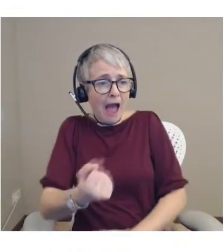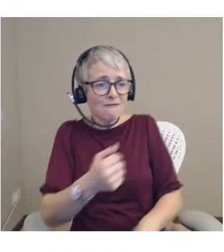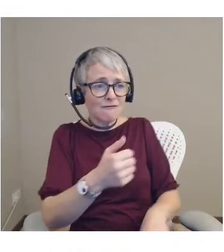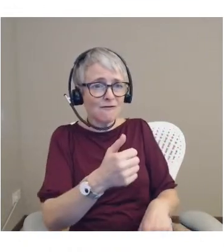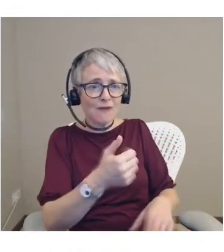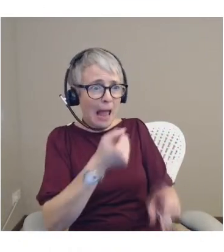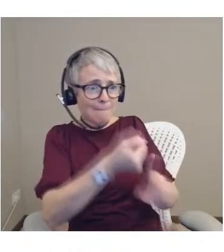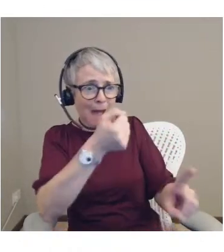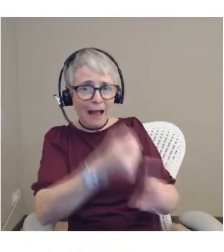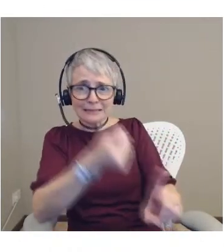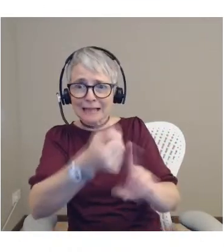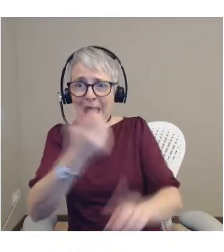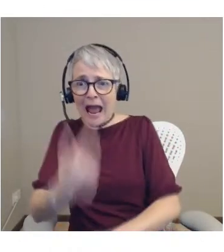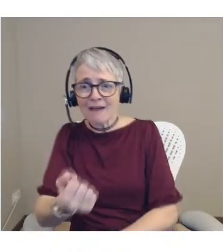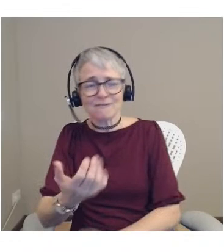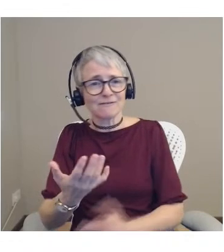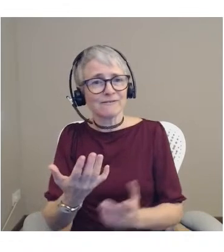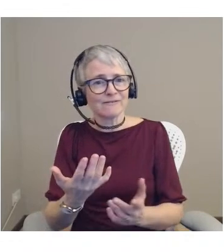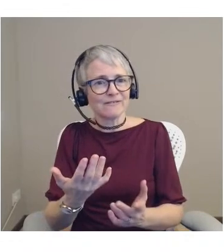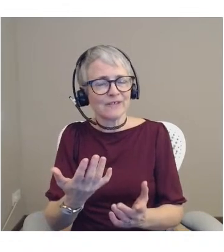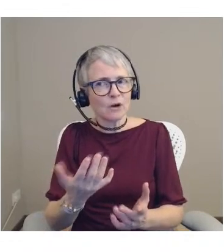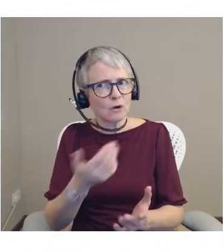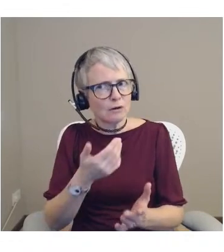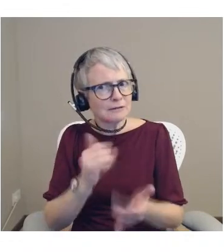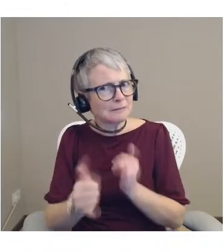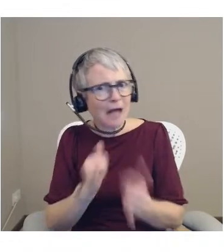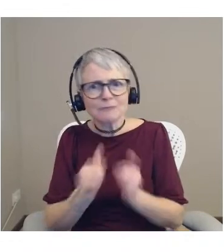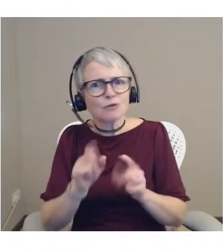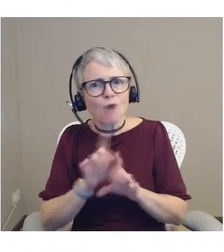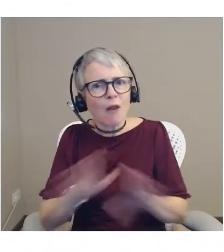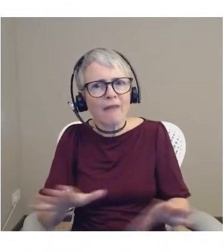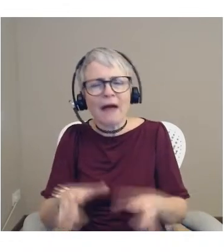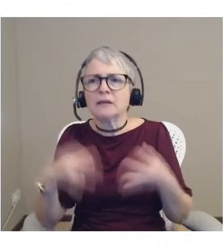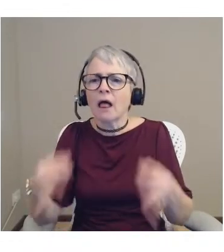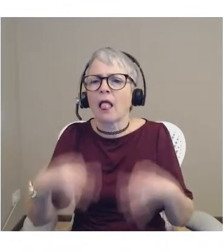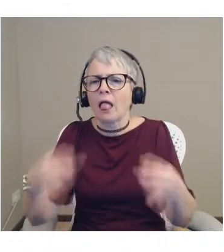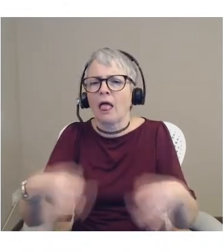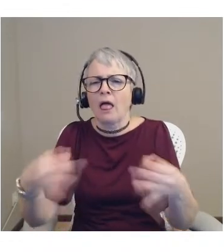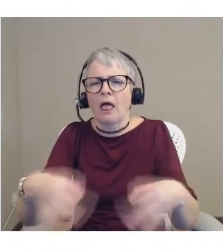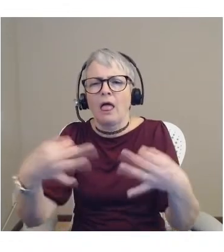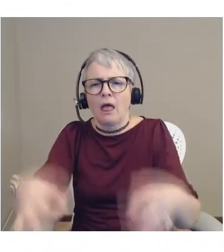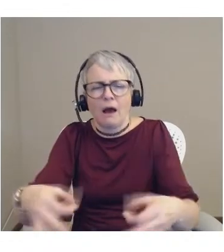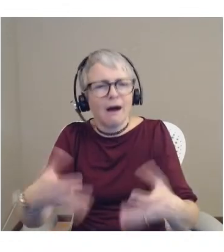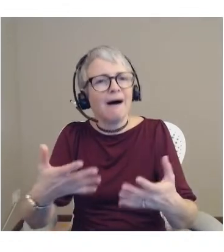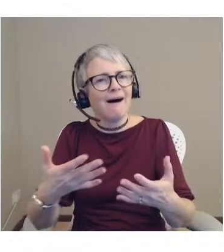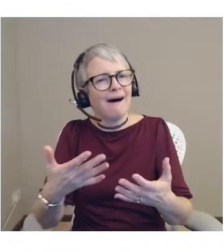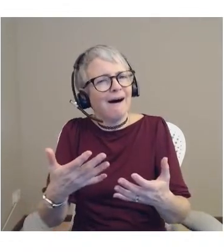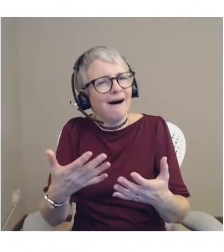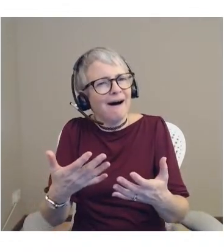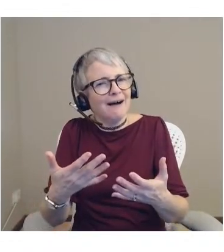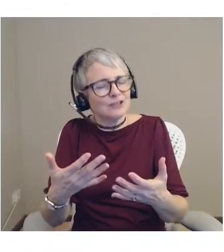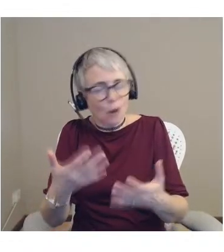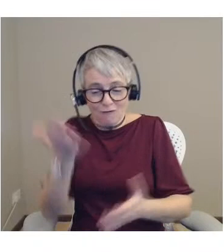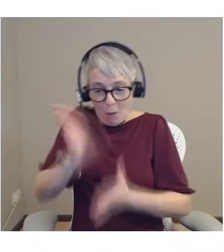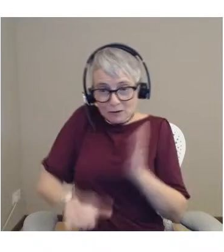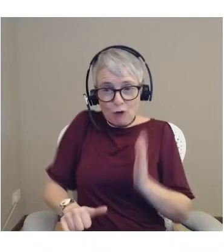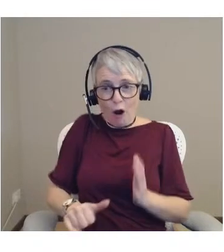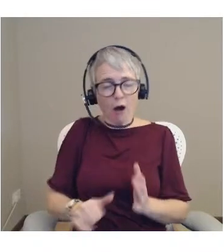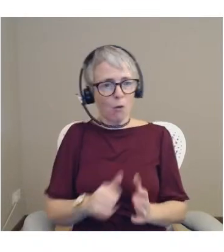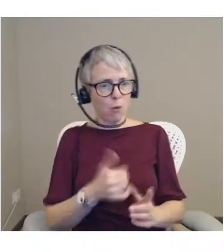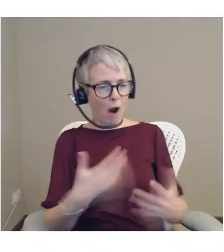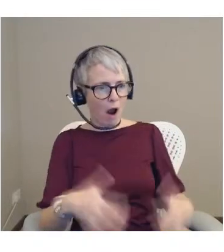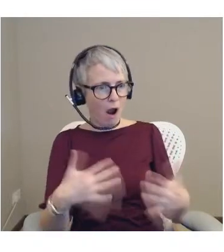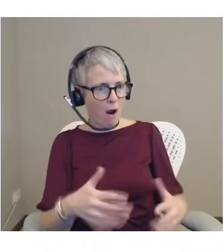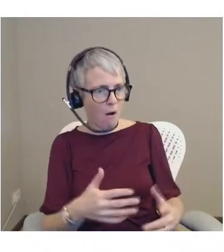of visibility. You don't get that kind of transformative kind of appeal from it, and that real kind of feel. Well, I know in your work